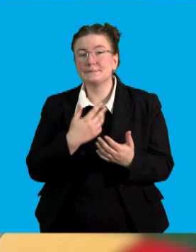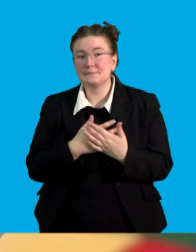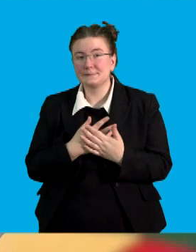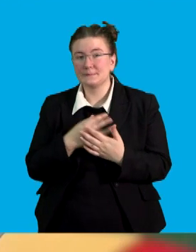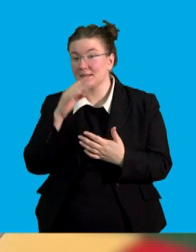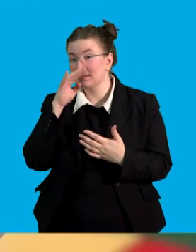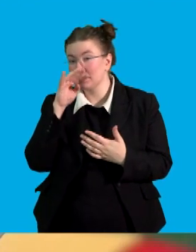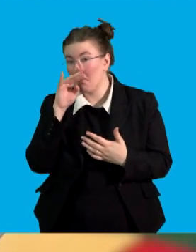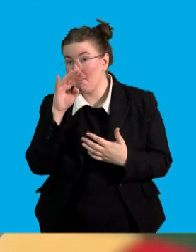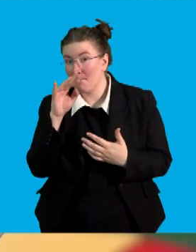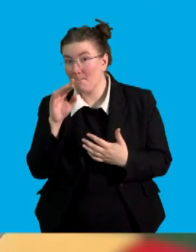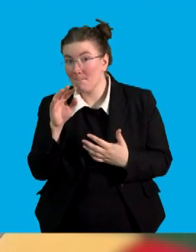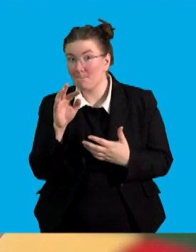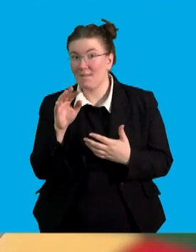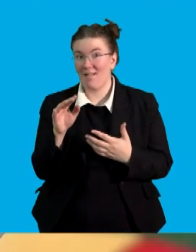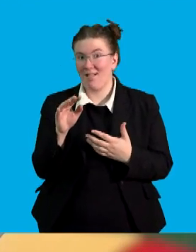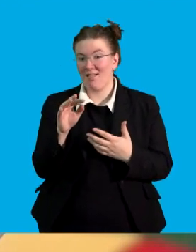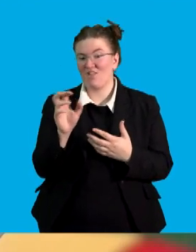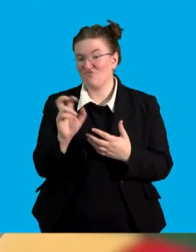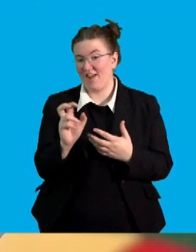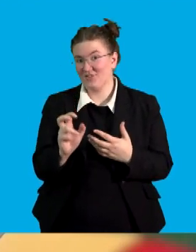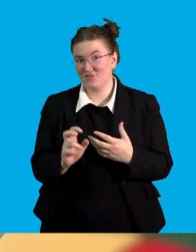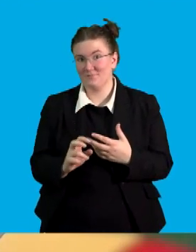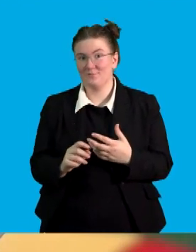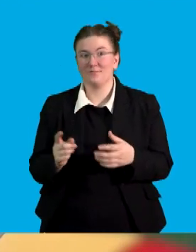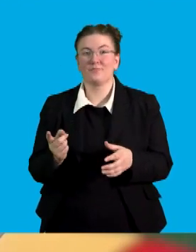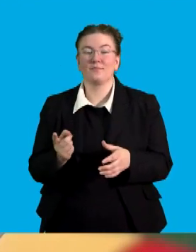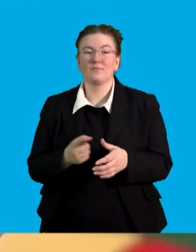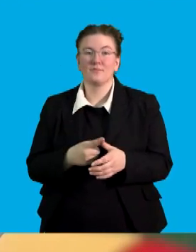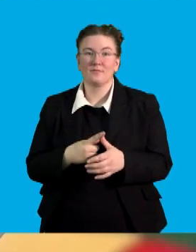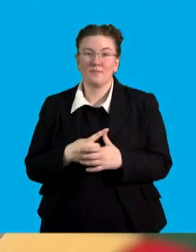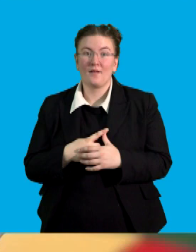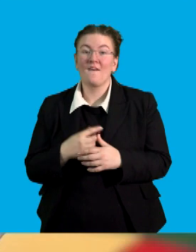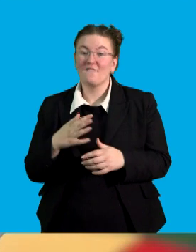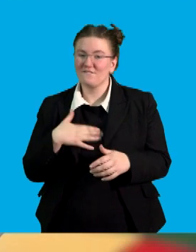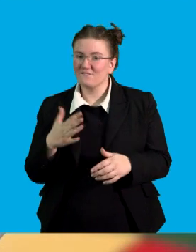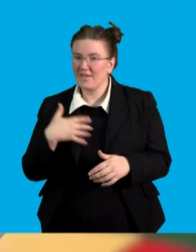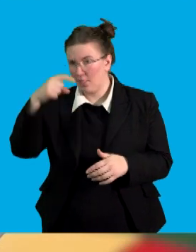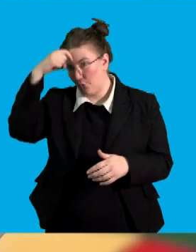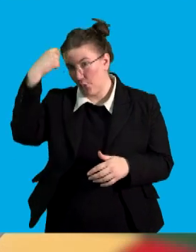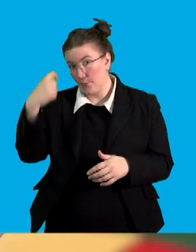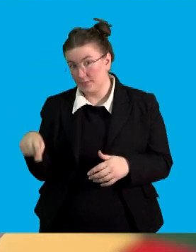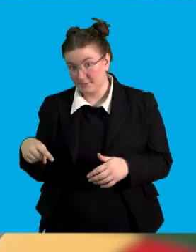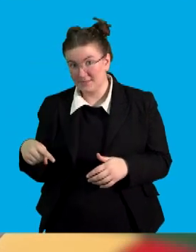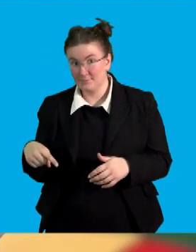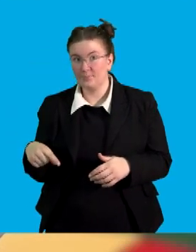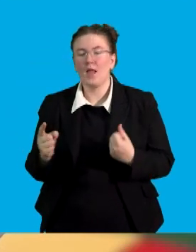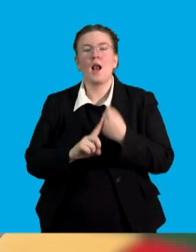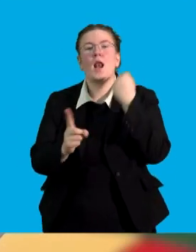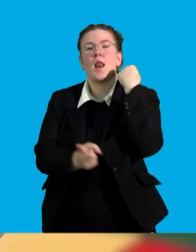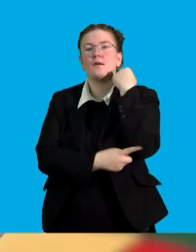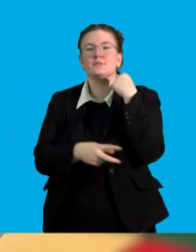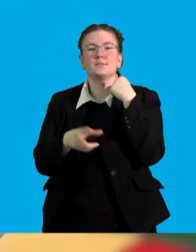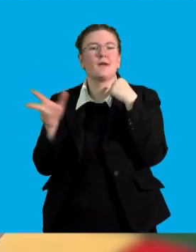say smell the reaction. We can also feel the heat being produced from the reaction. And then lastly, when